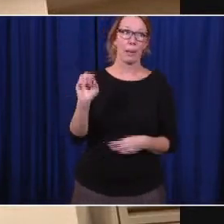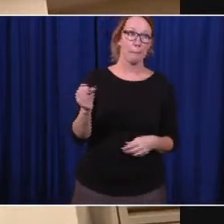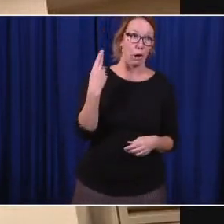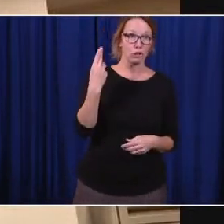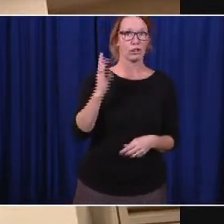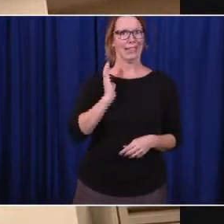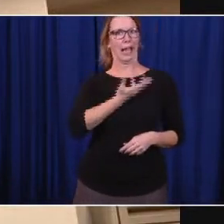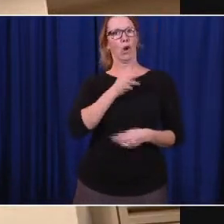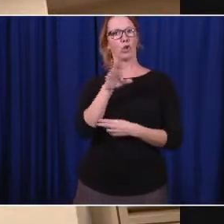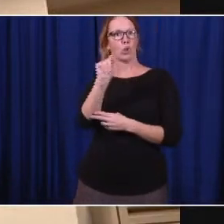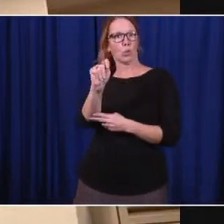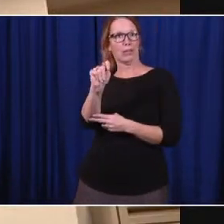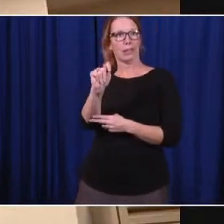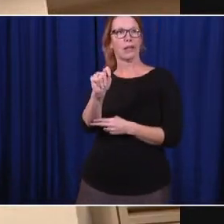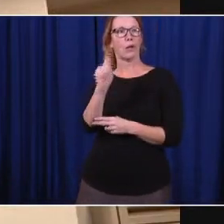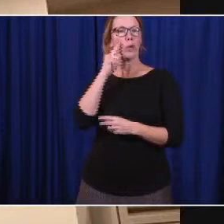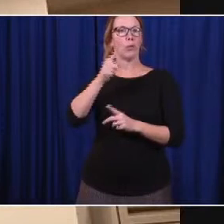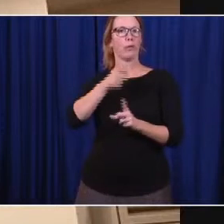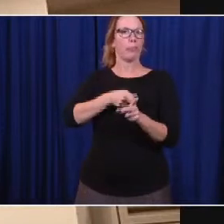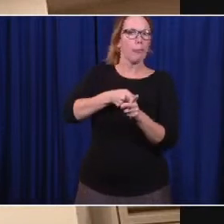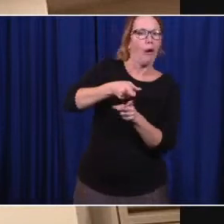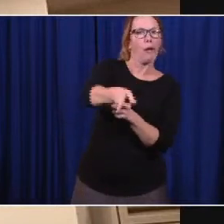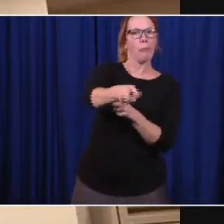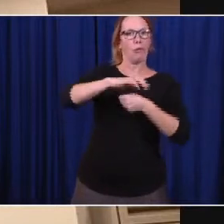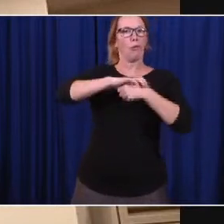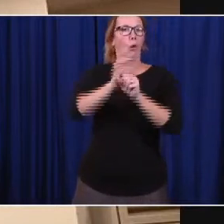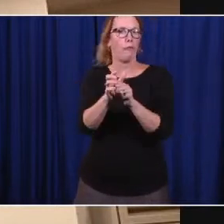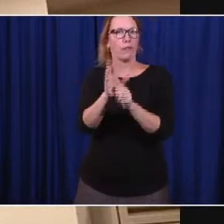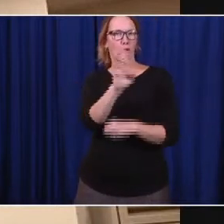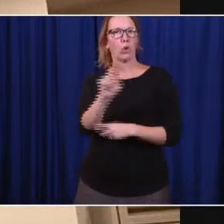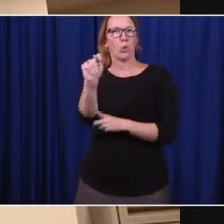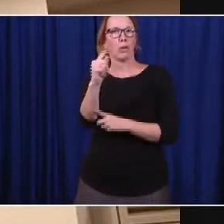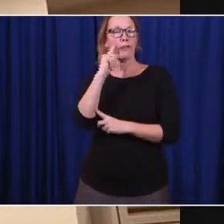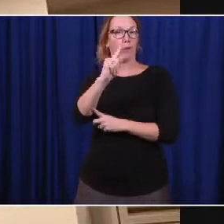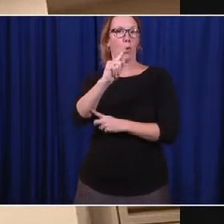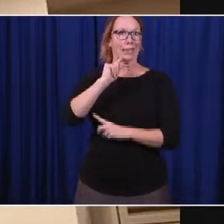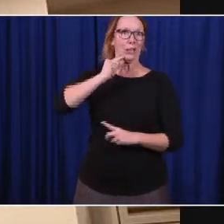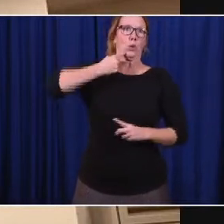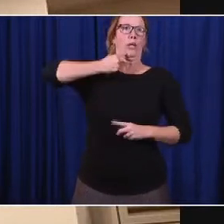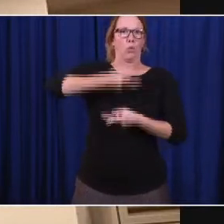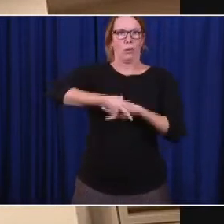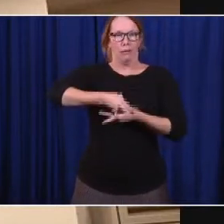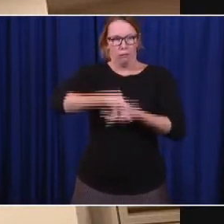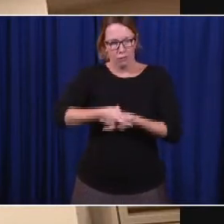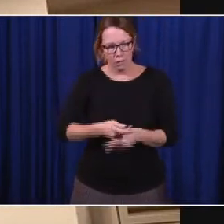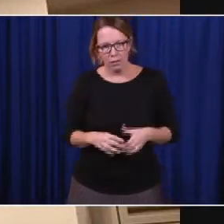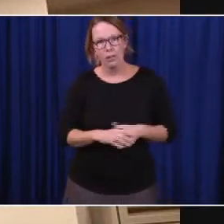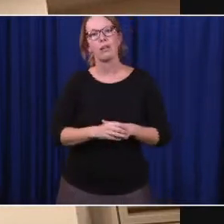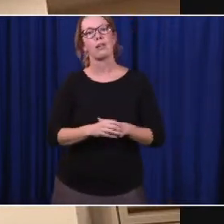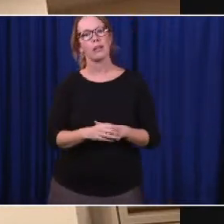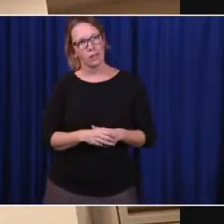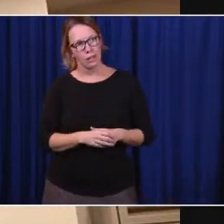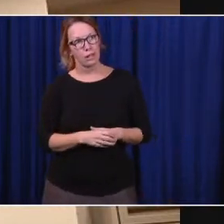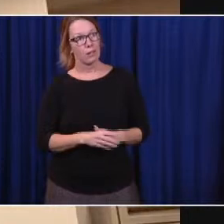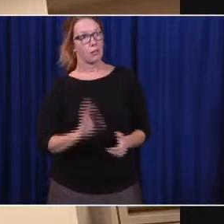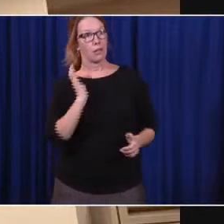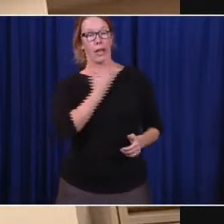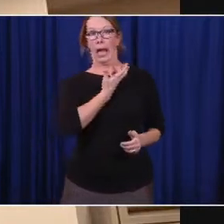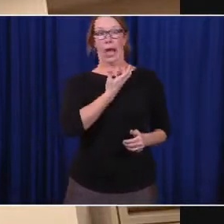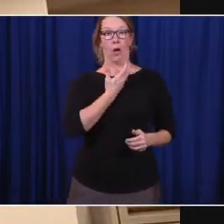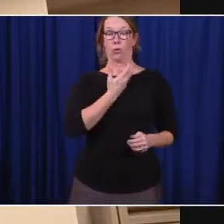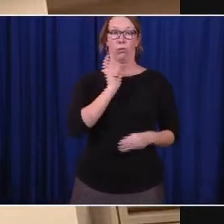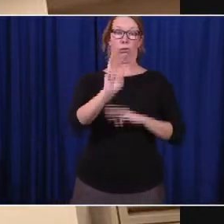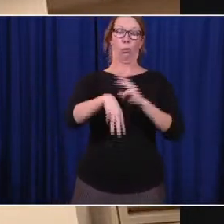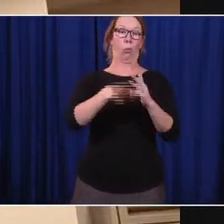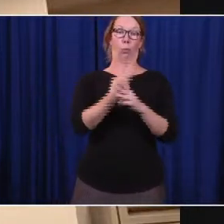We were the primary COVID cohort unit for critical care. And obviously our world, as much as many others